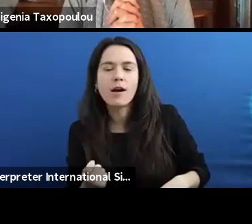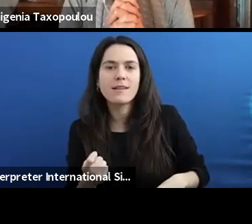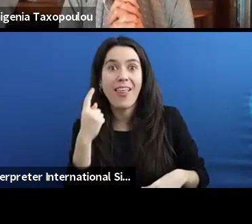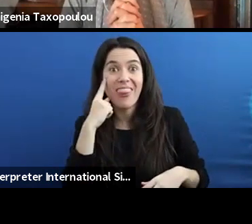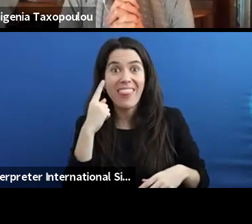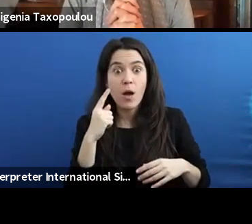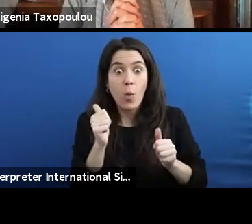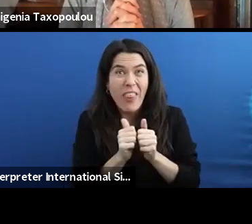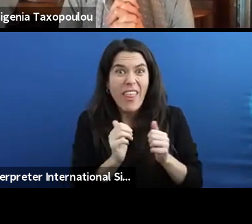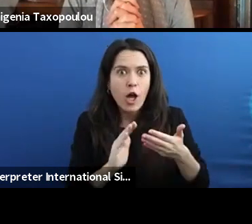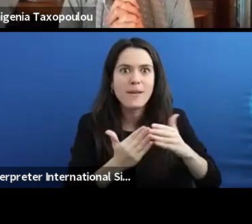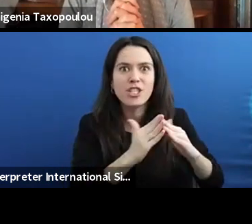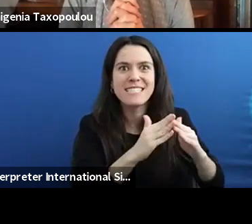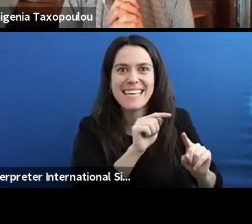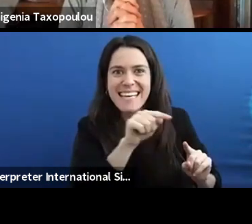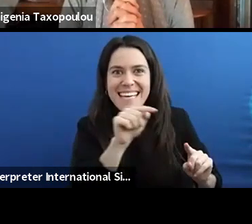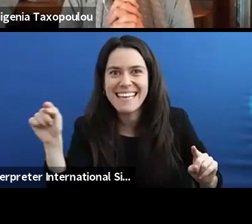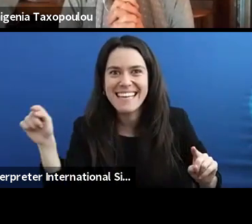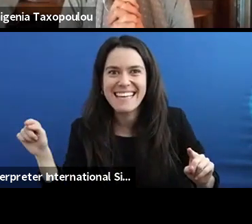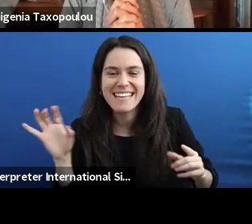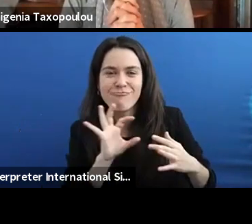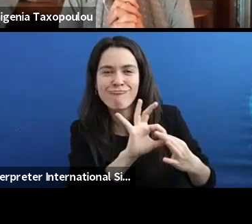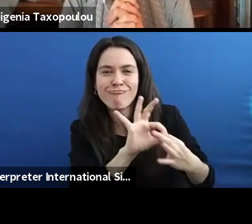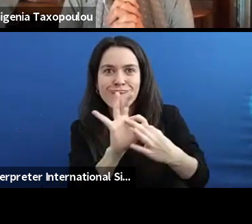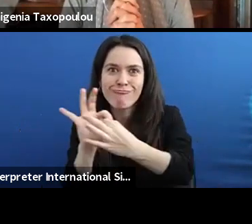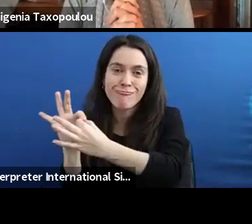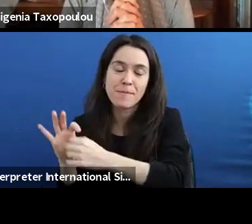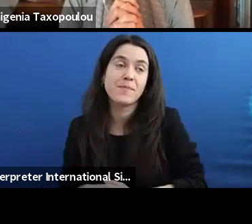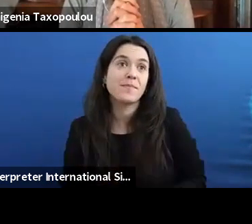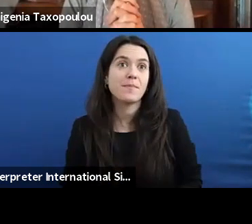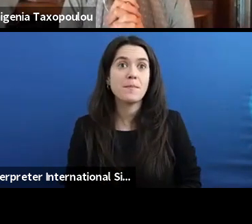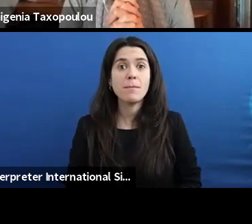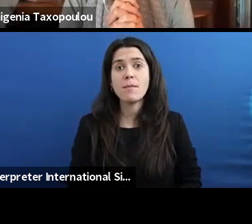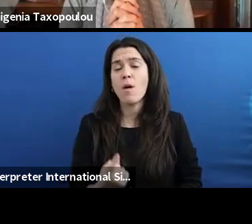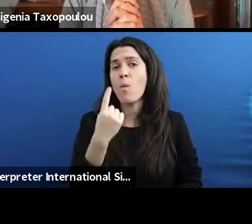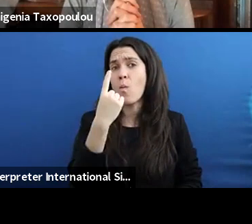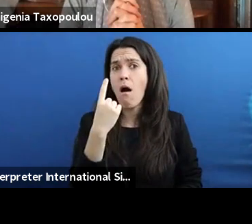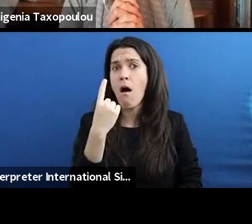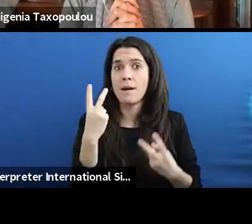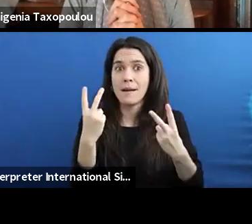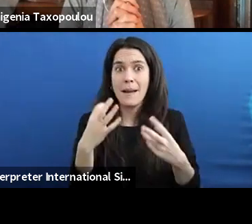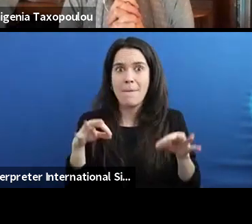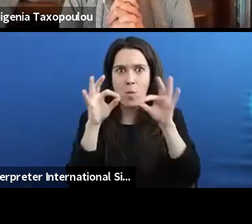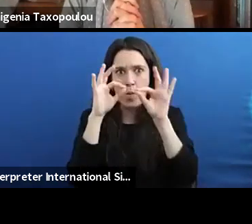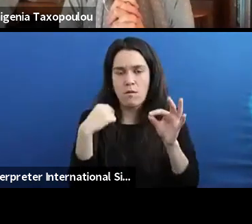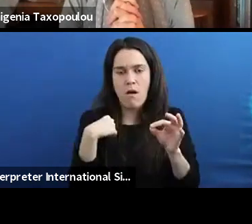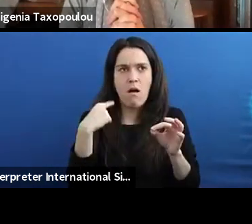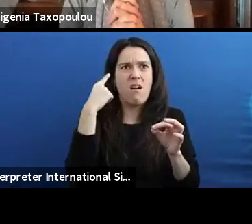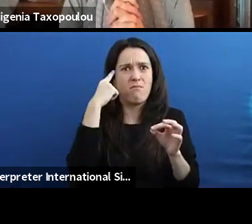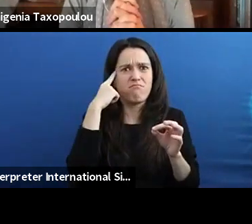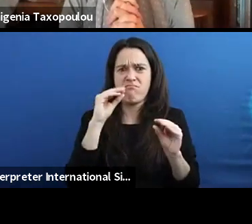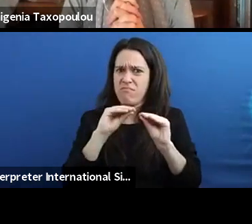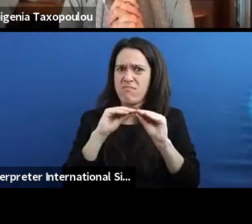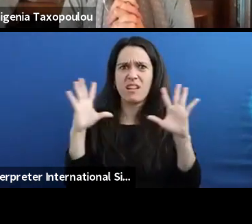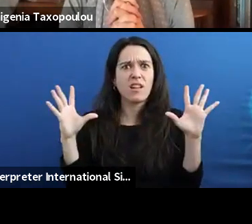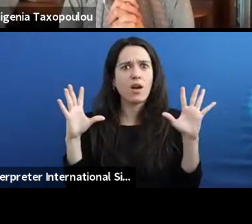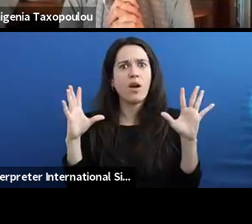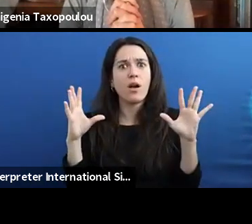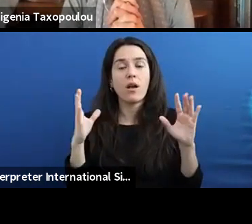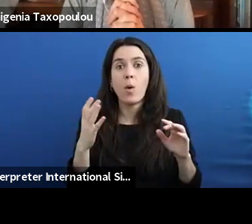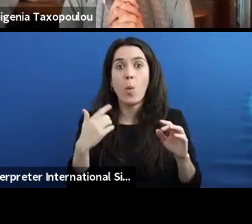communities. And one of the things that what was important for me, the things that I believe in, is that when we talk about